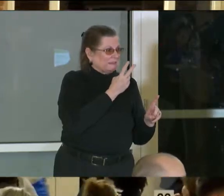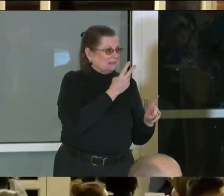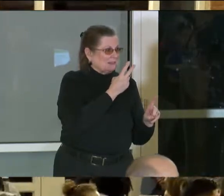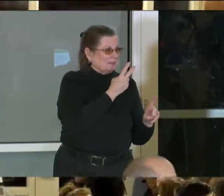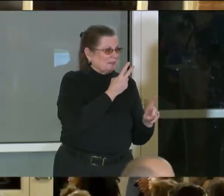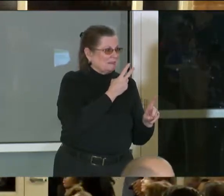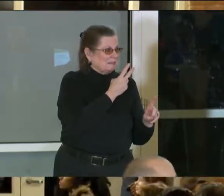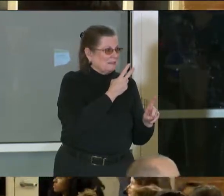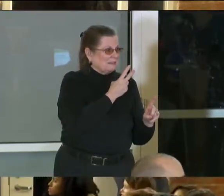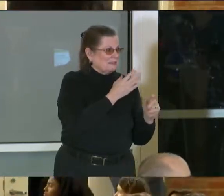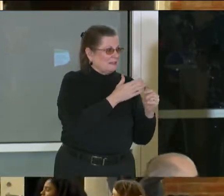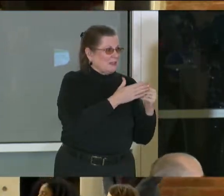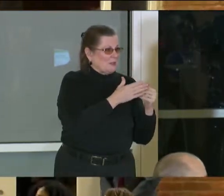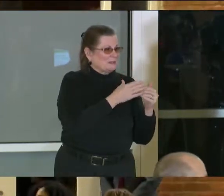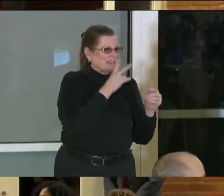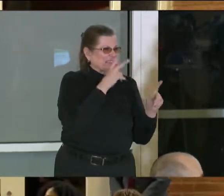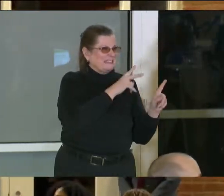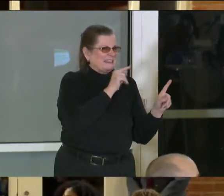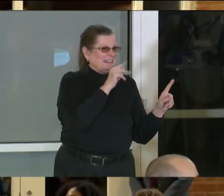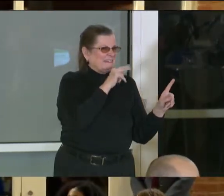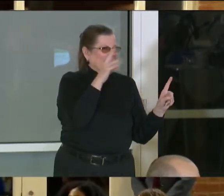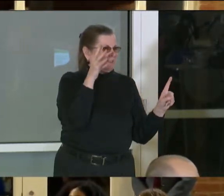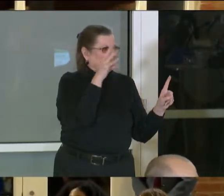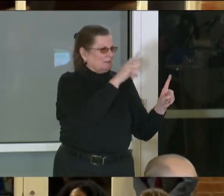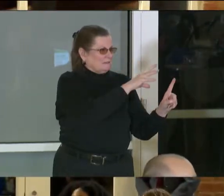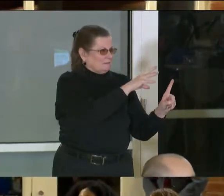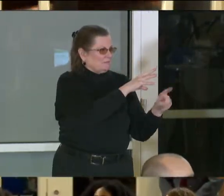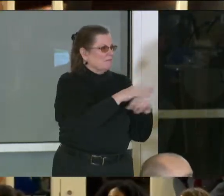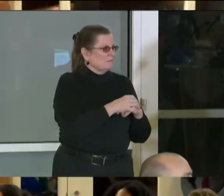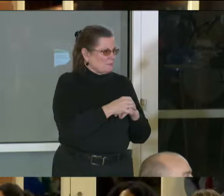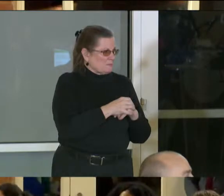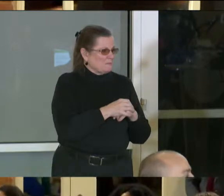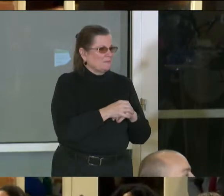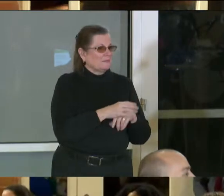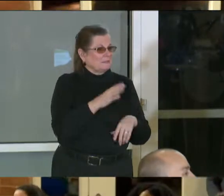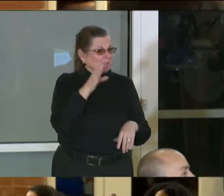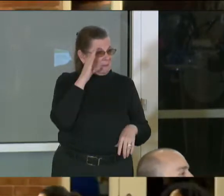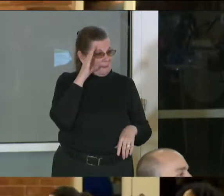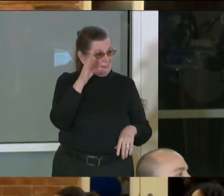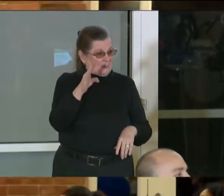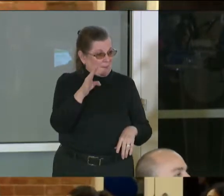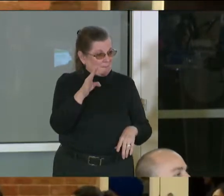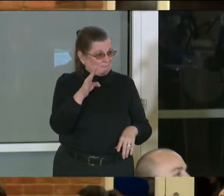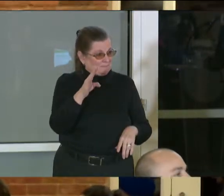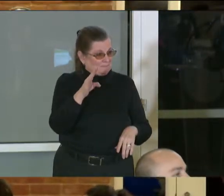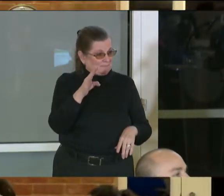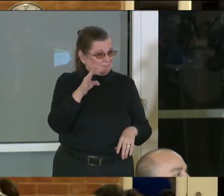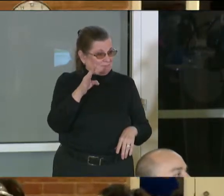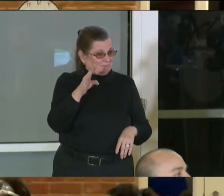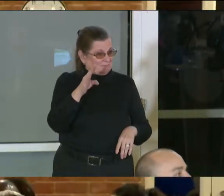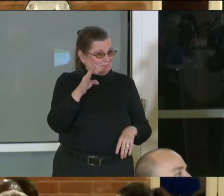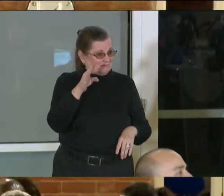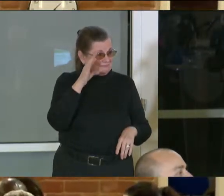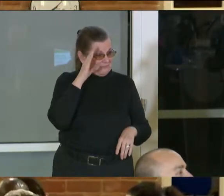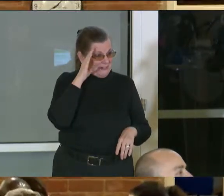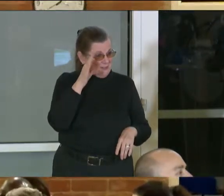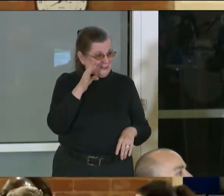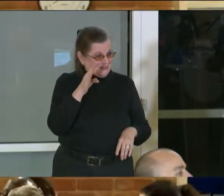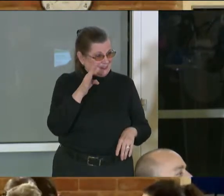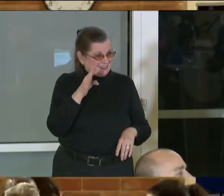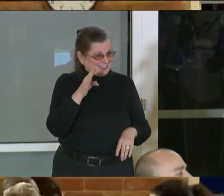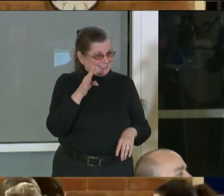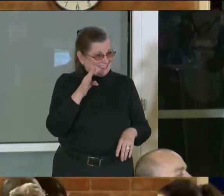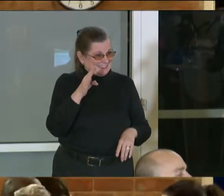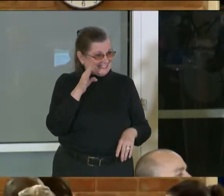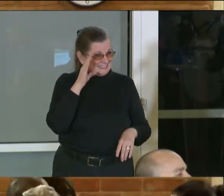If you could come up so we can get you on camera. There you go. Here. Hello. Are you calling? Okay. Hi, my